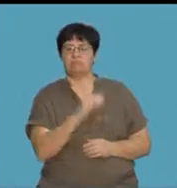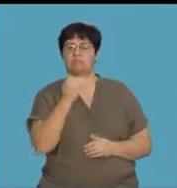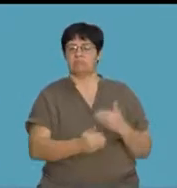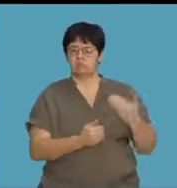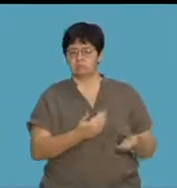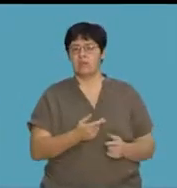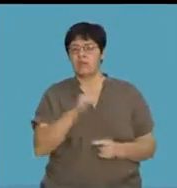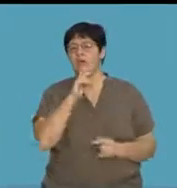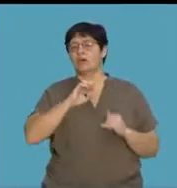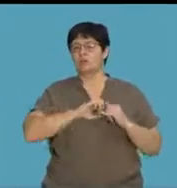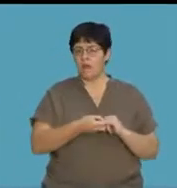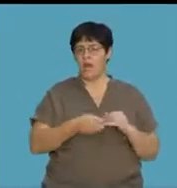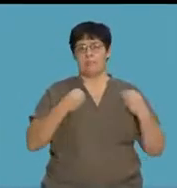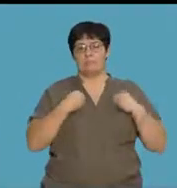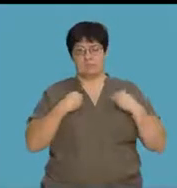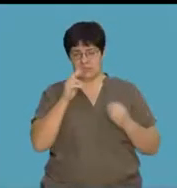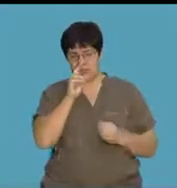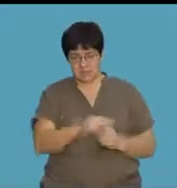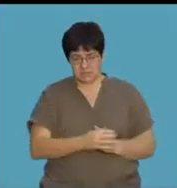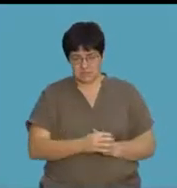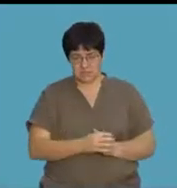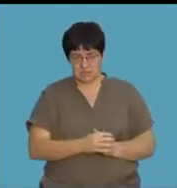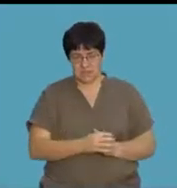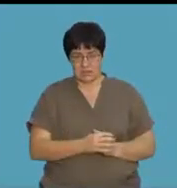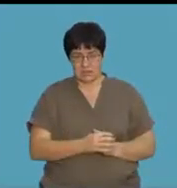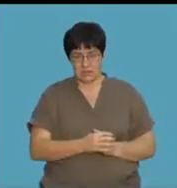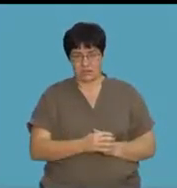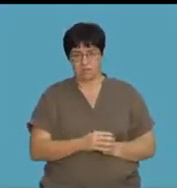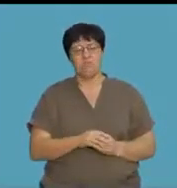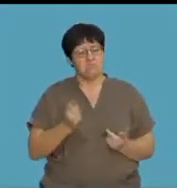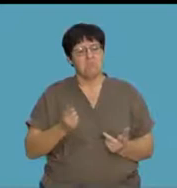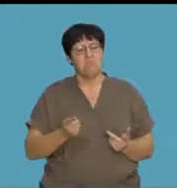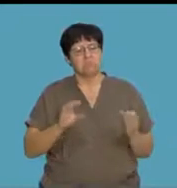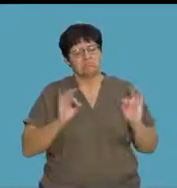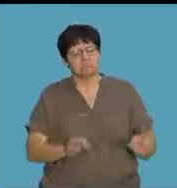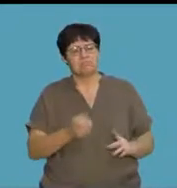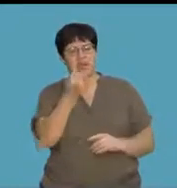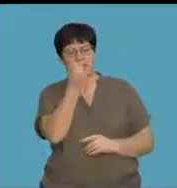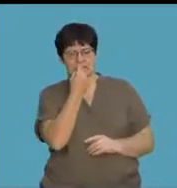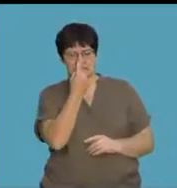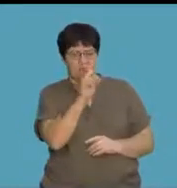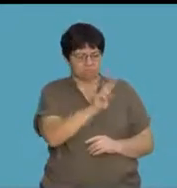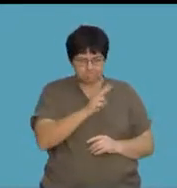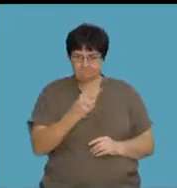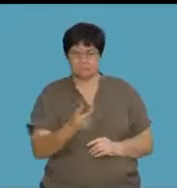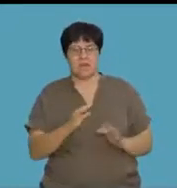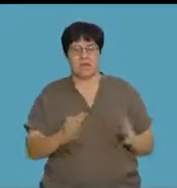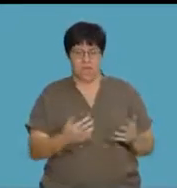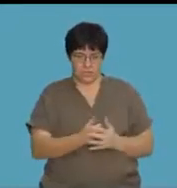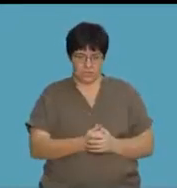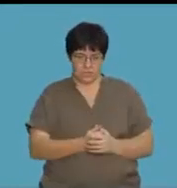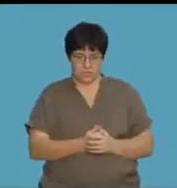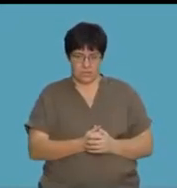time and try to look at the properties of each one of them so that we understand exactly what happens during the transition in terms